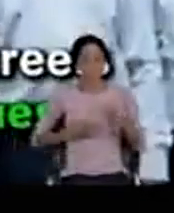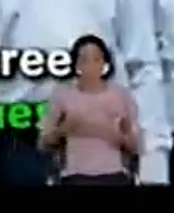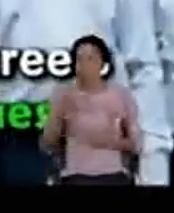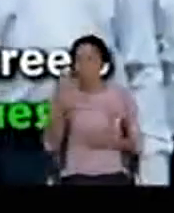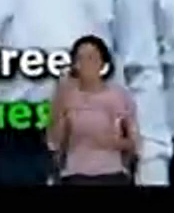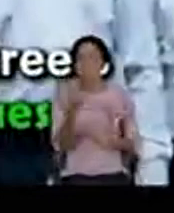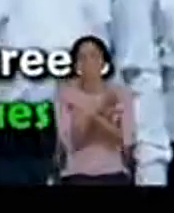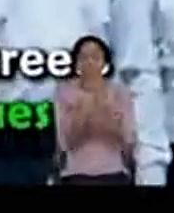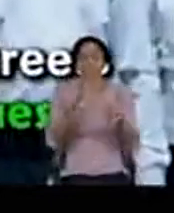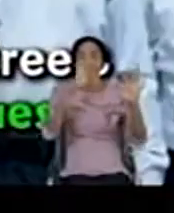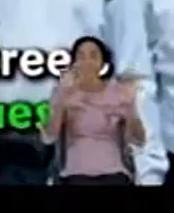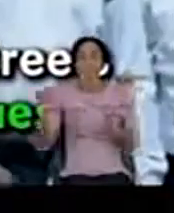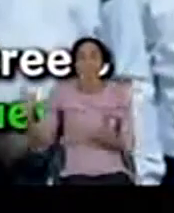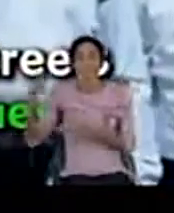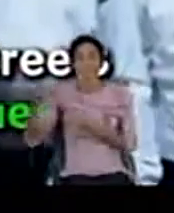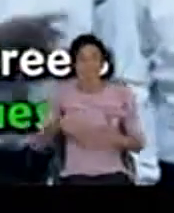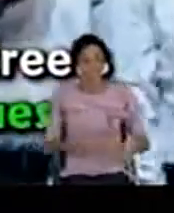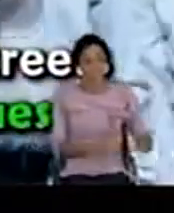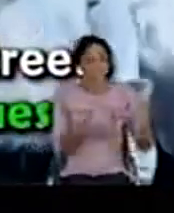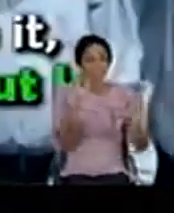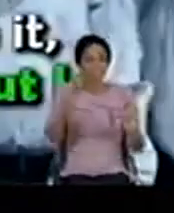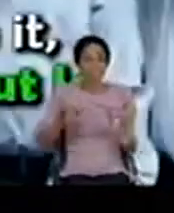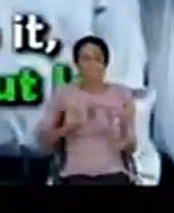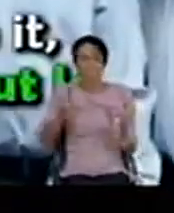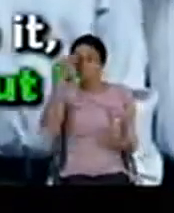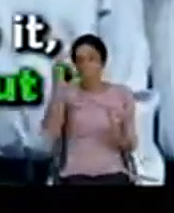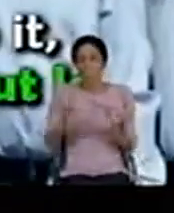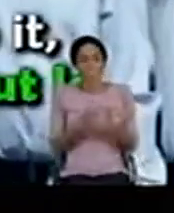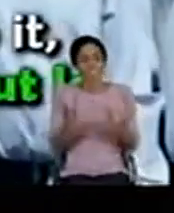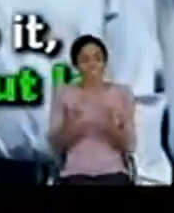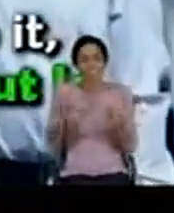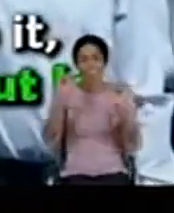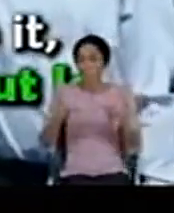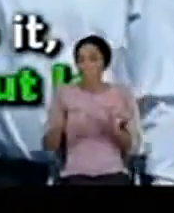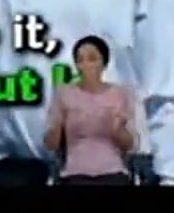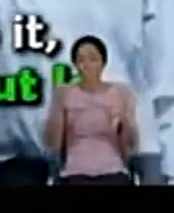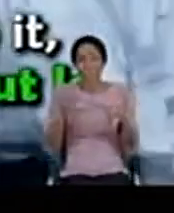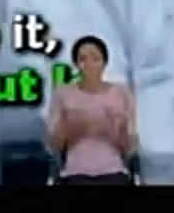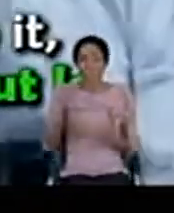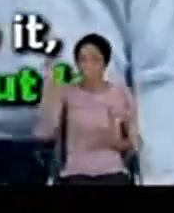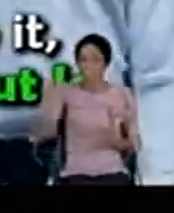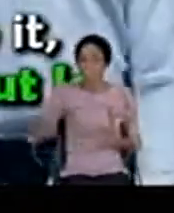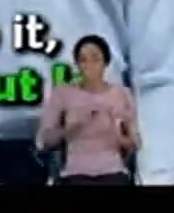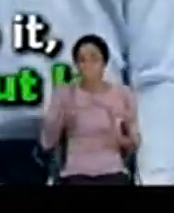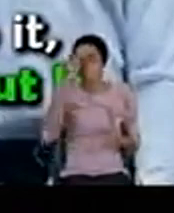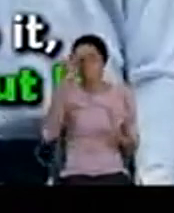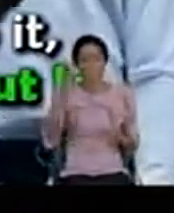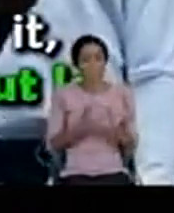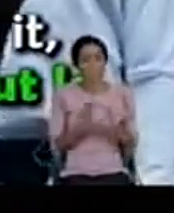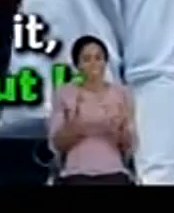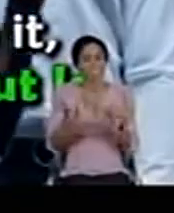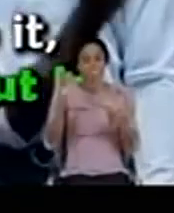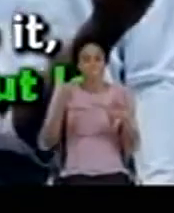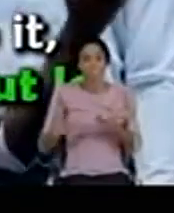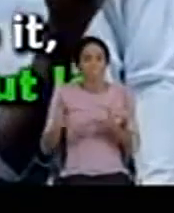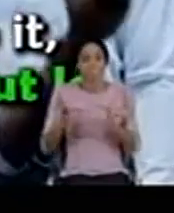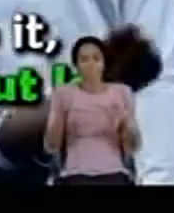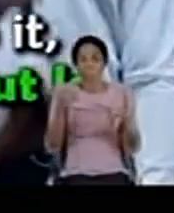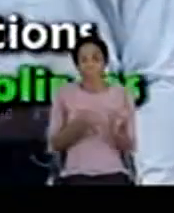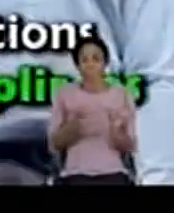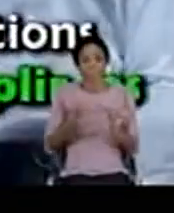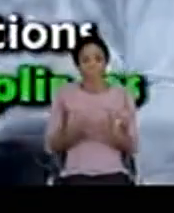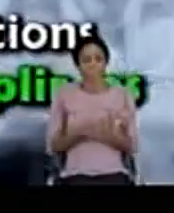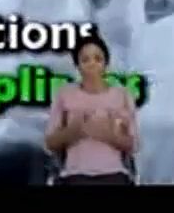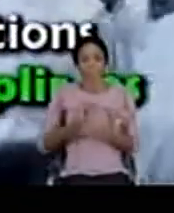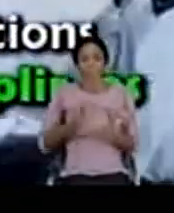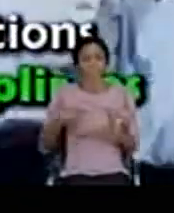and salvation flood the streets. Yes, I know Jesus can do it. Yes, I know Jesus can do